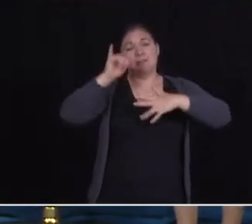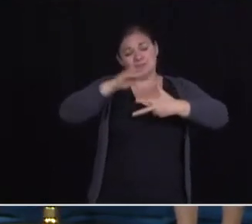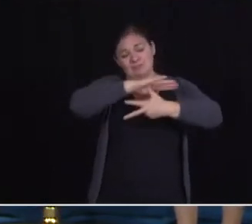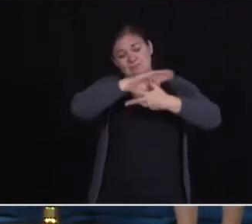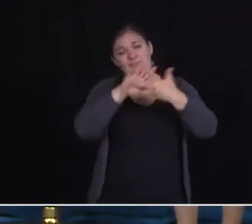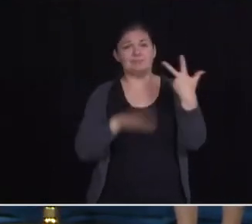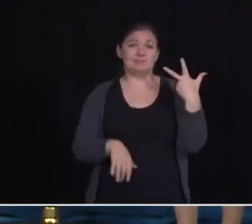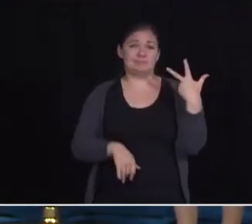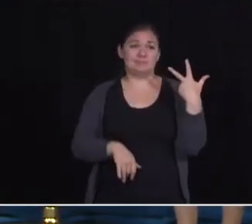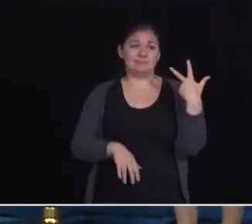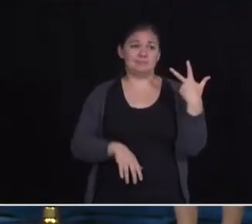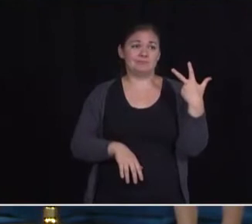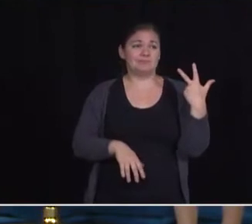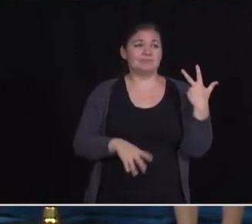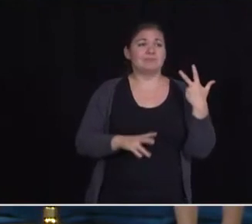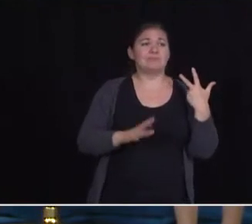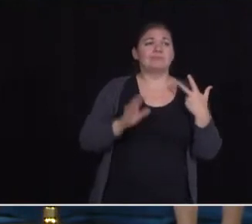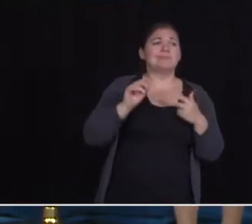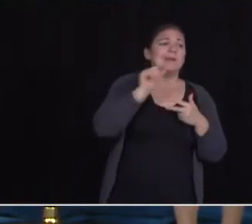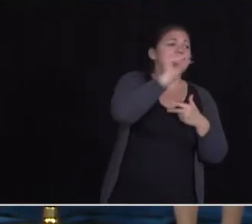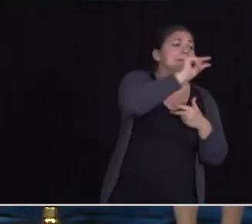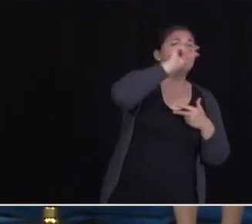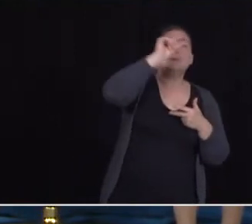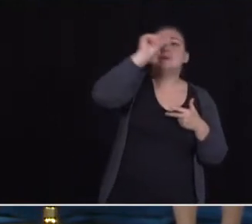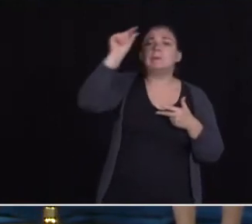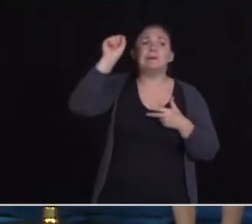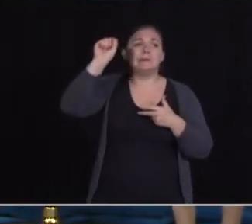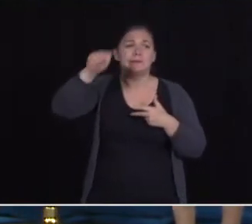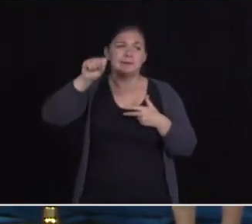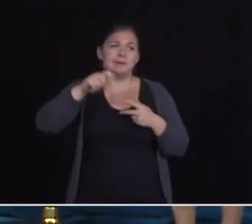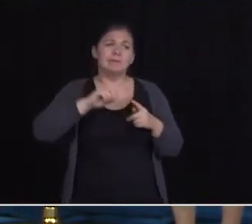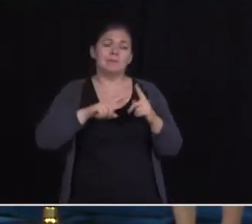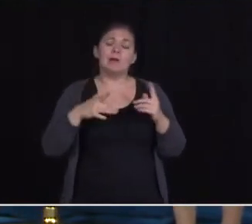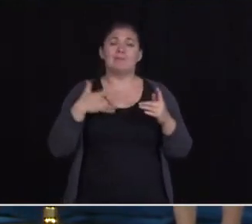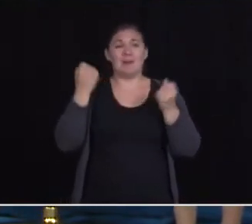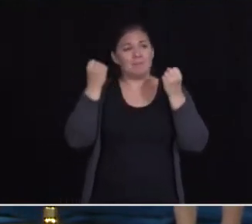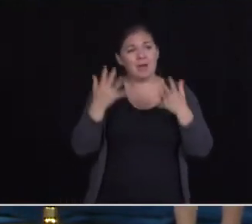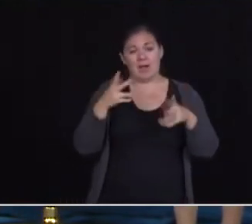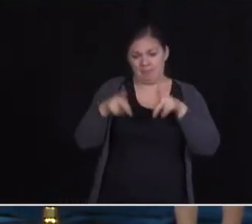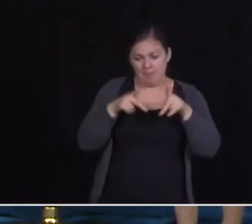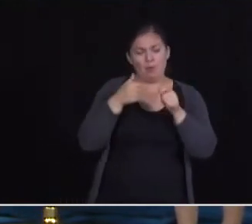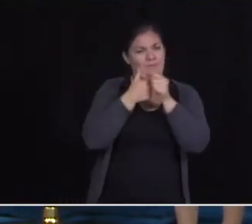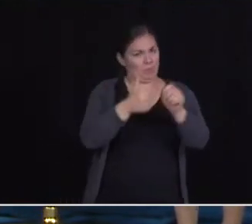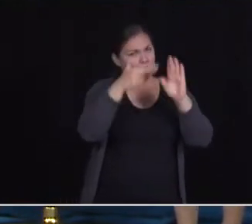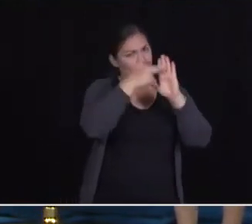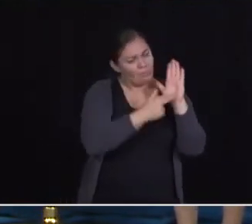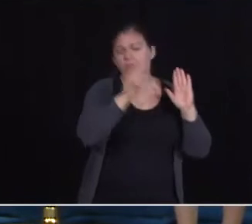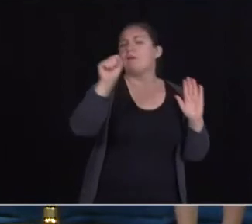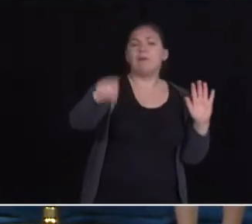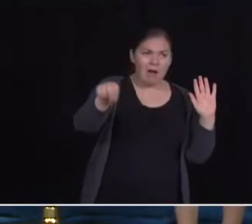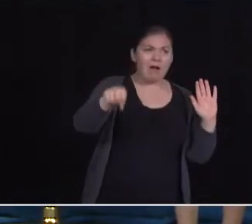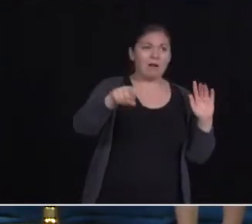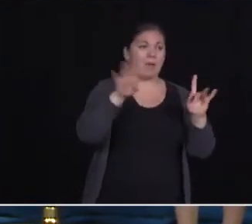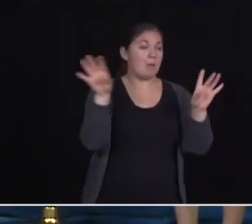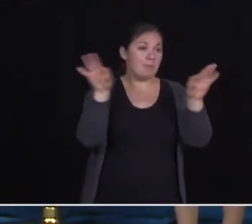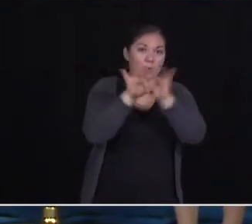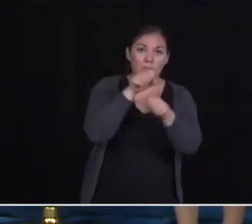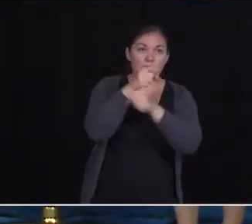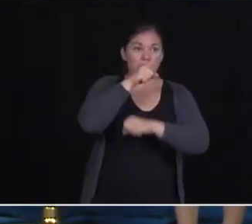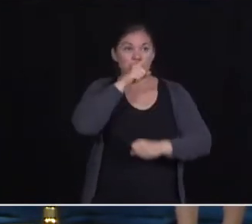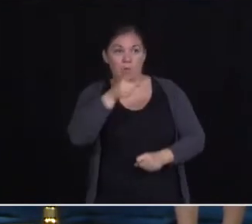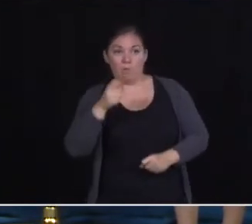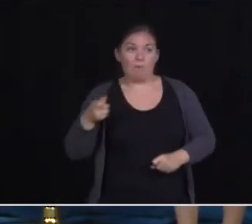are doing what they need to do, but they do need to make sure it's a coordinated, a consistent approach by everyone. And as the Premier said,